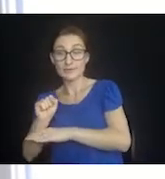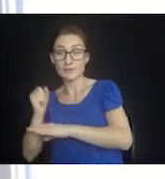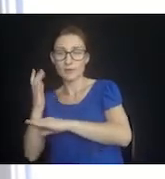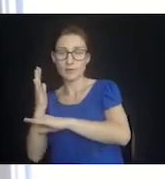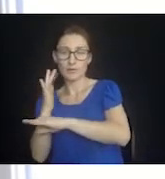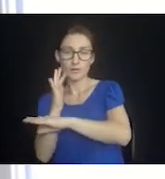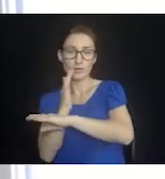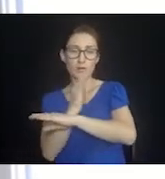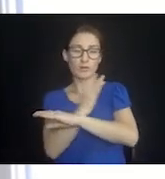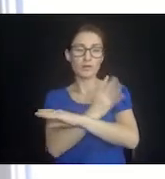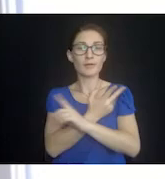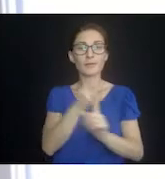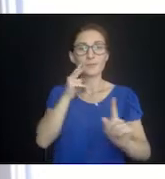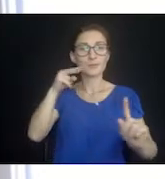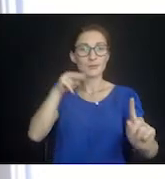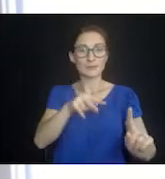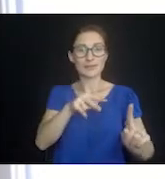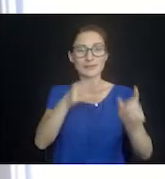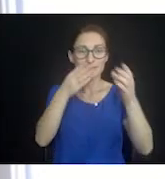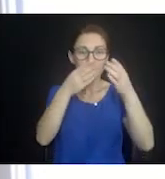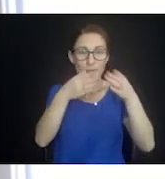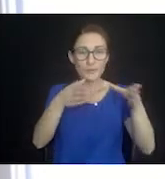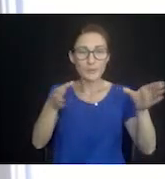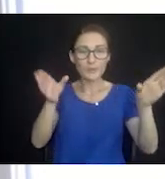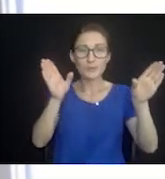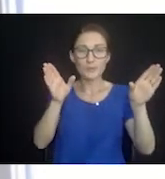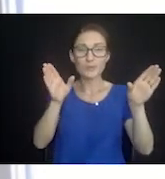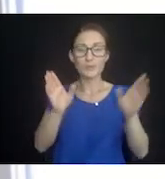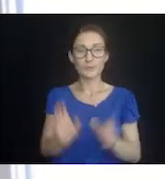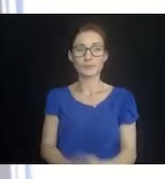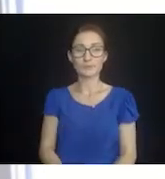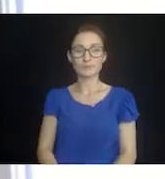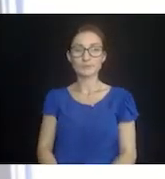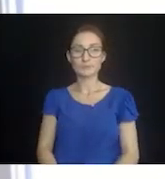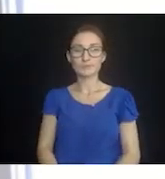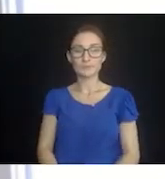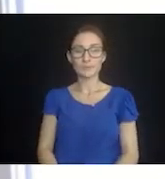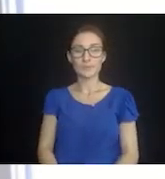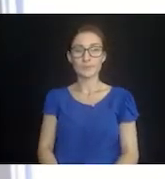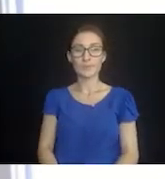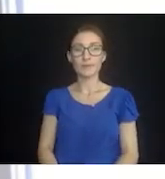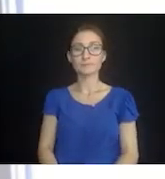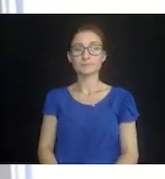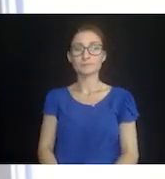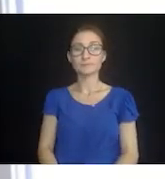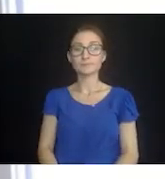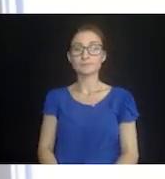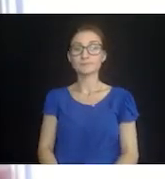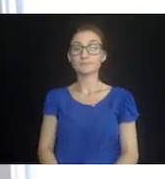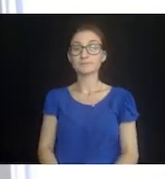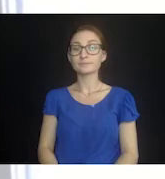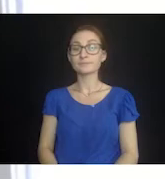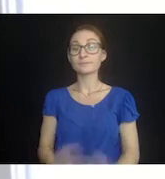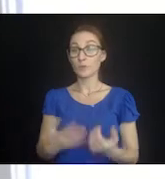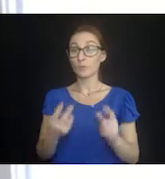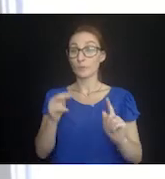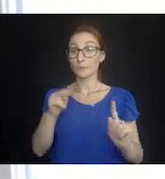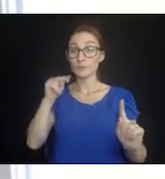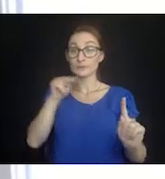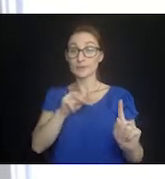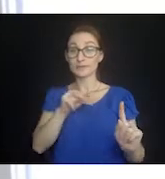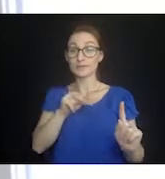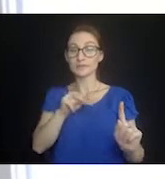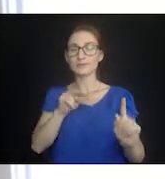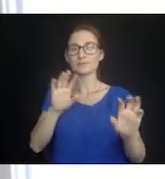into almost crisis tunnel vision, and then opening up to perspective, different degrees of perspective.